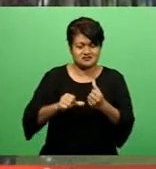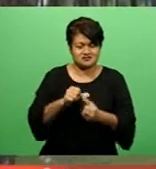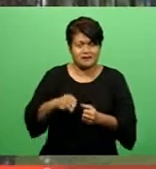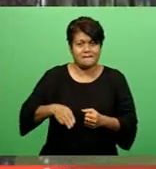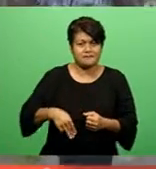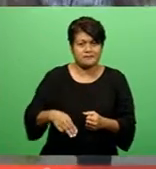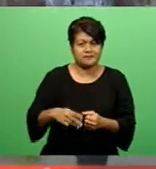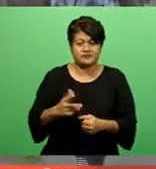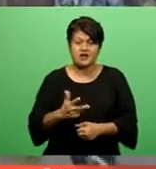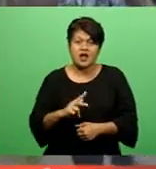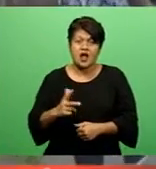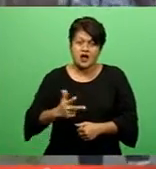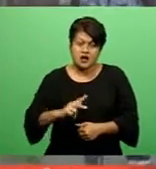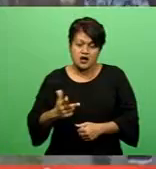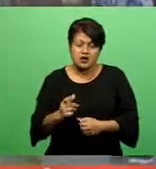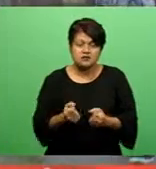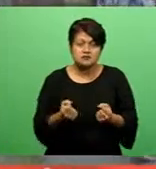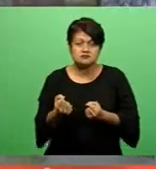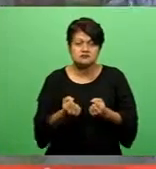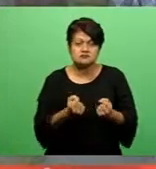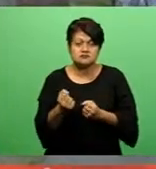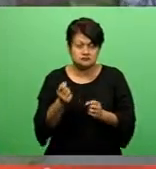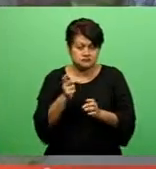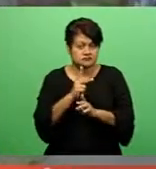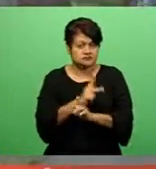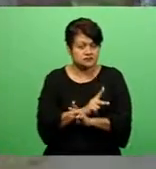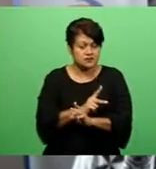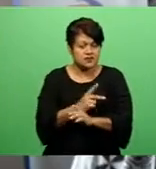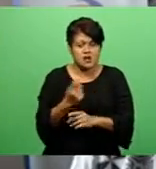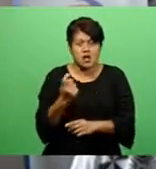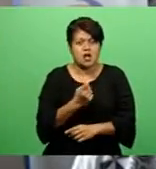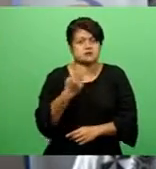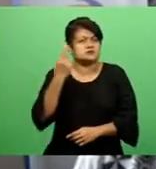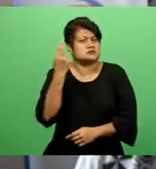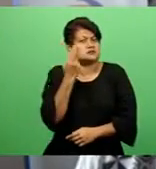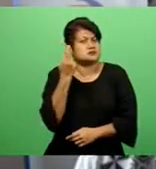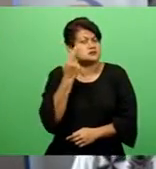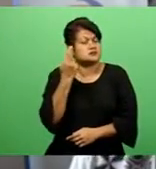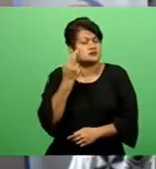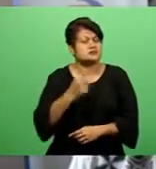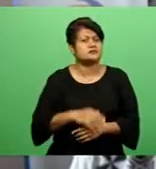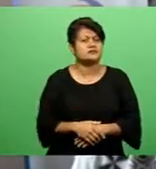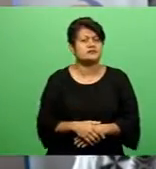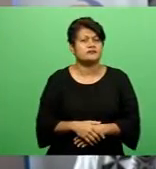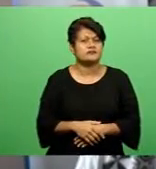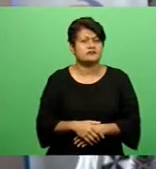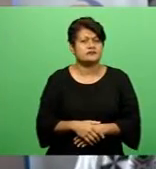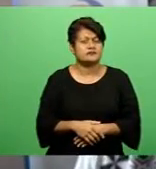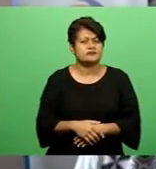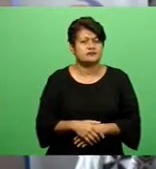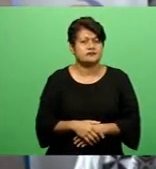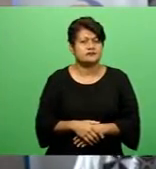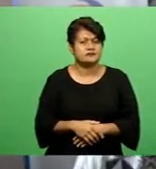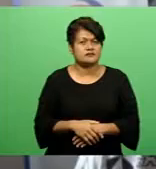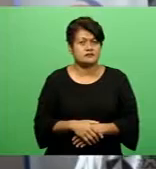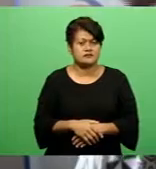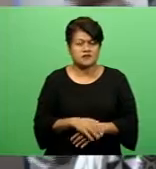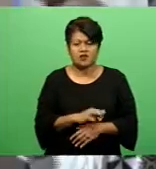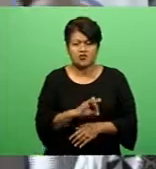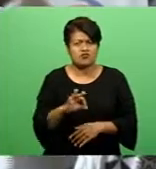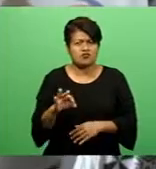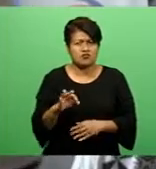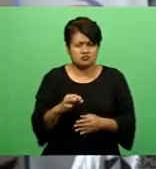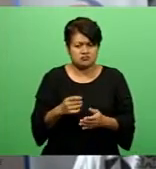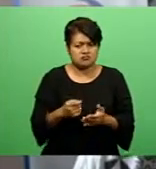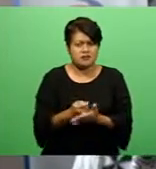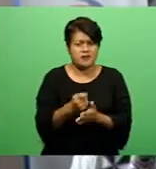Hiring private vehicles as rental cars comes with risks. When there's an accident, there is no compensation paid because that's an